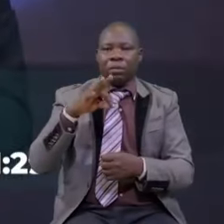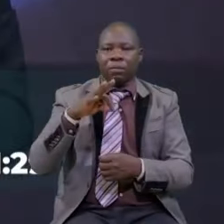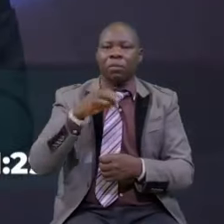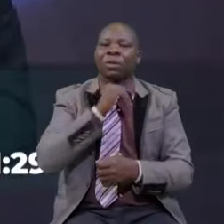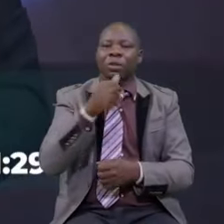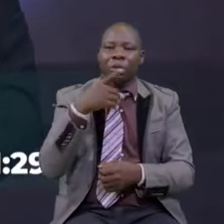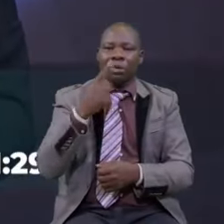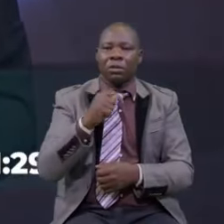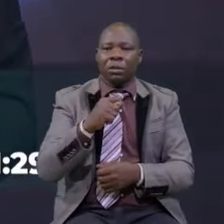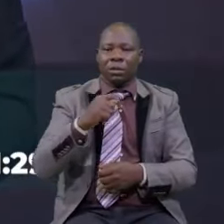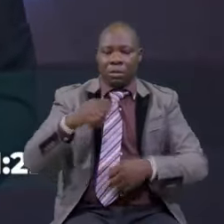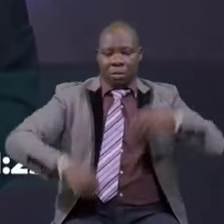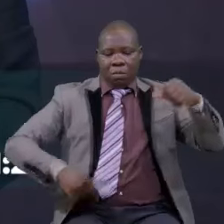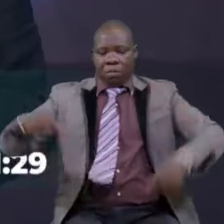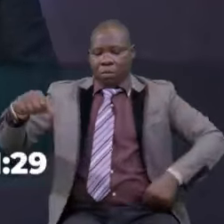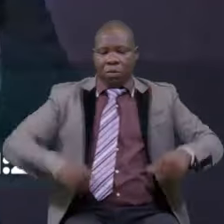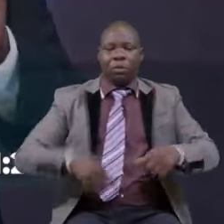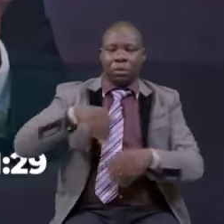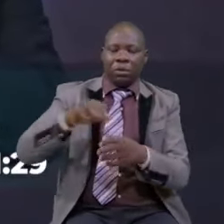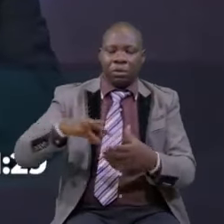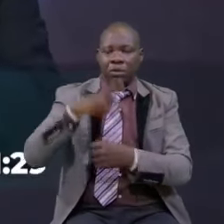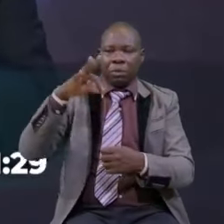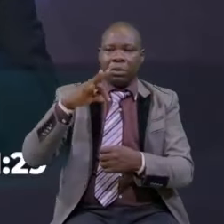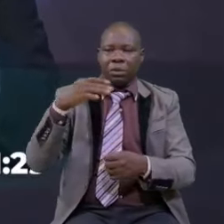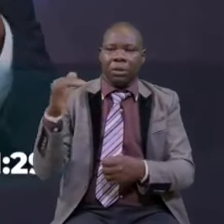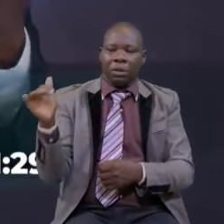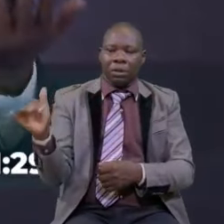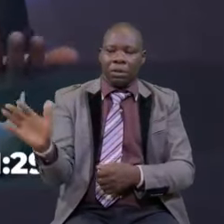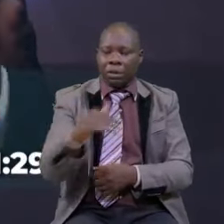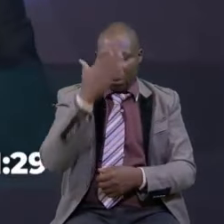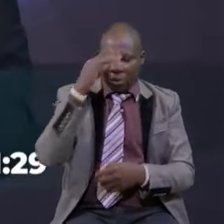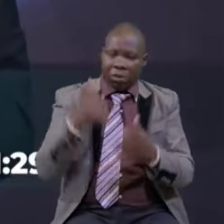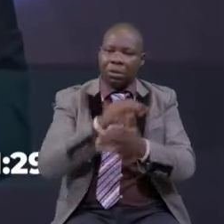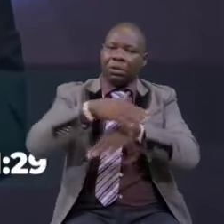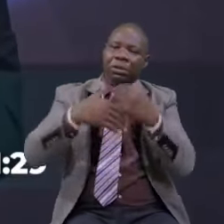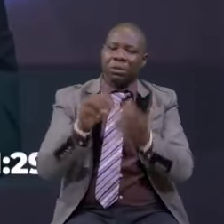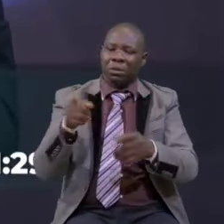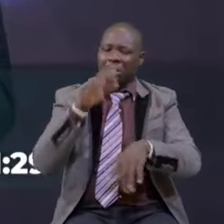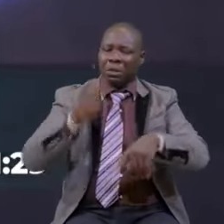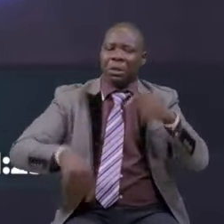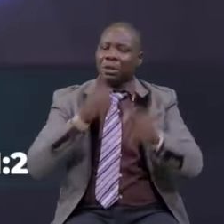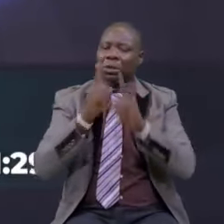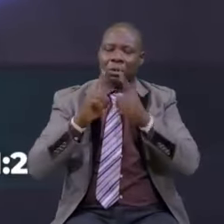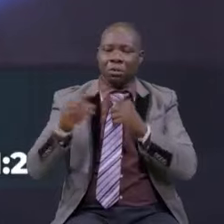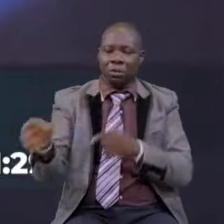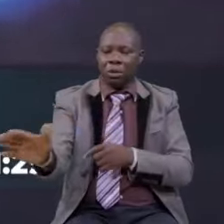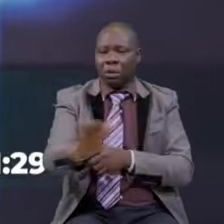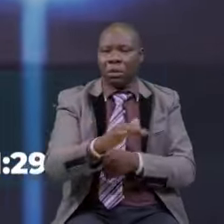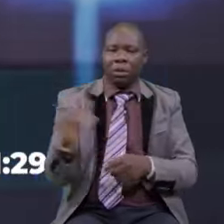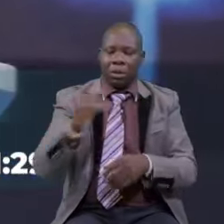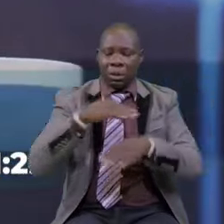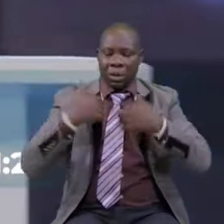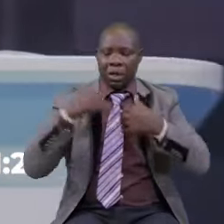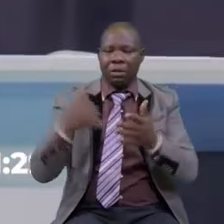the pompous in spirit. They know it all, you cannot talk to them. They have it